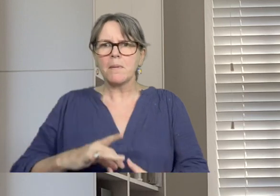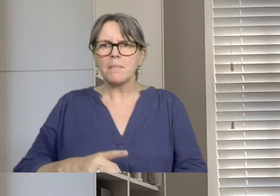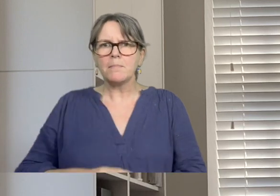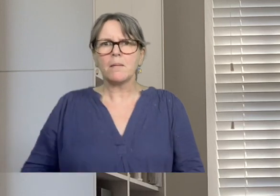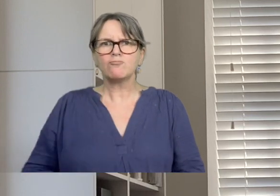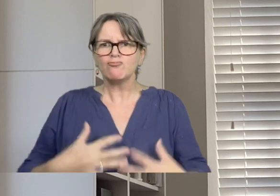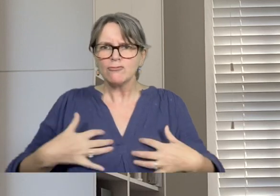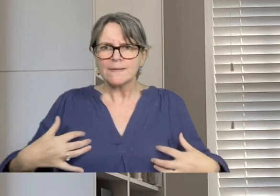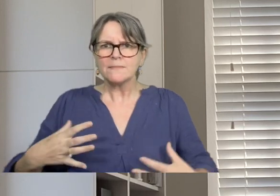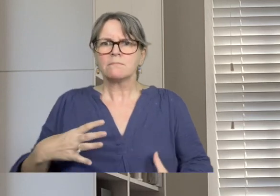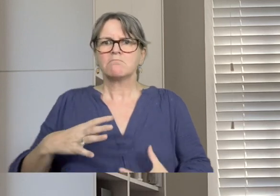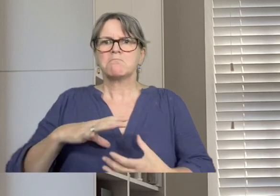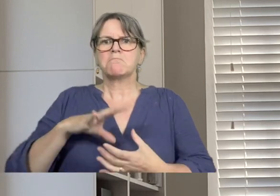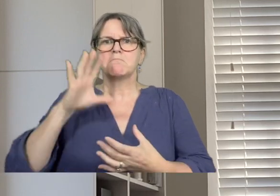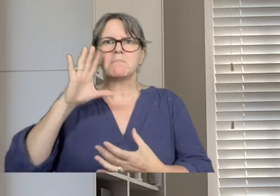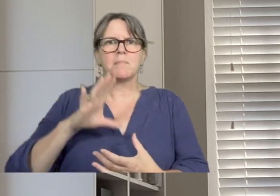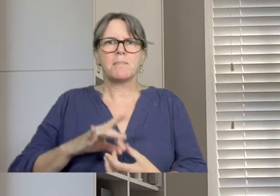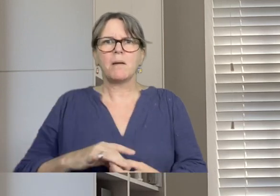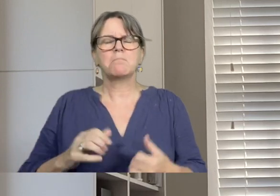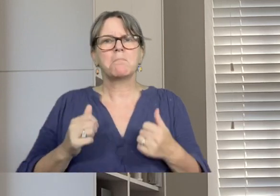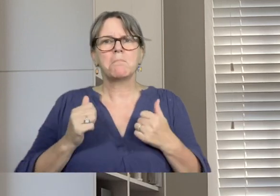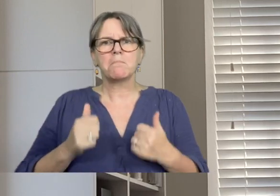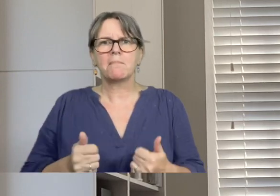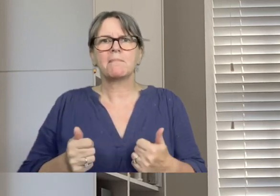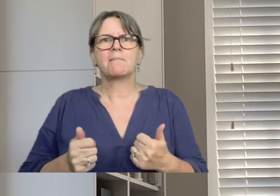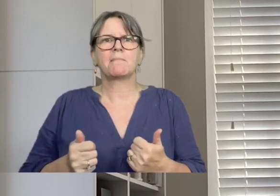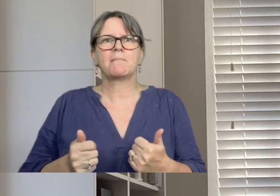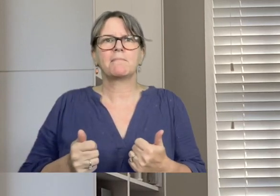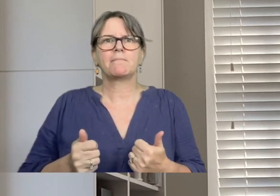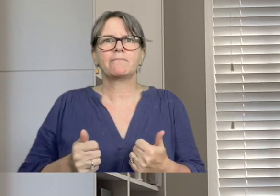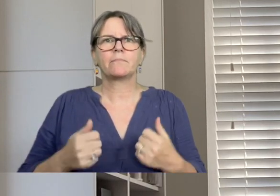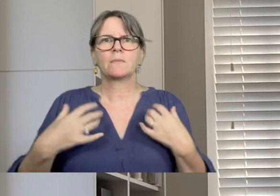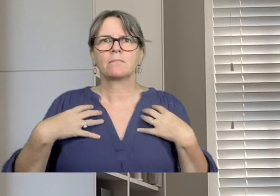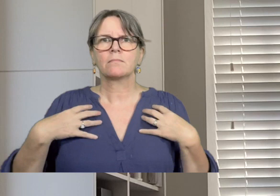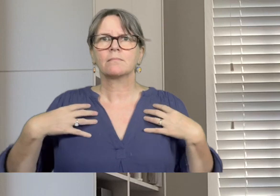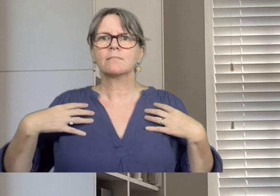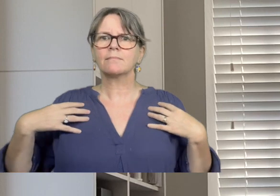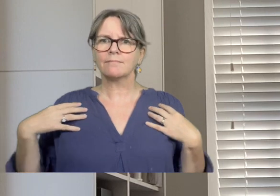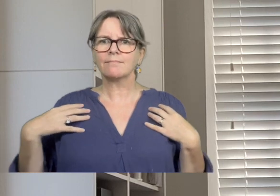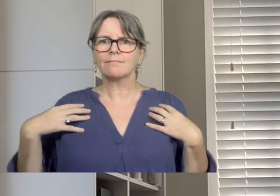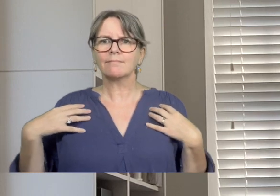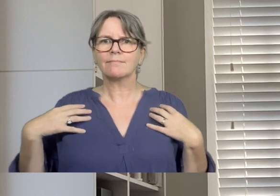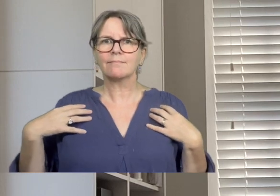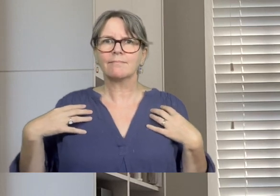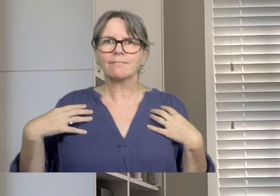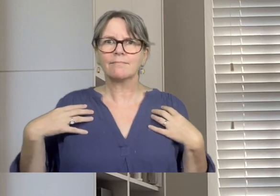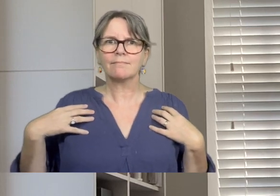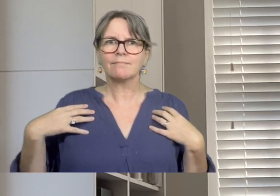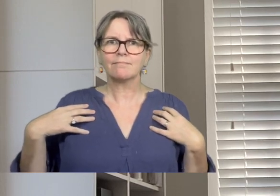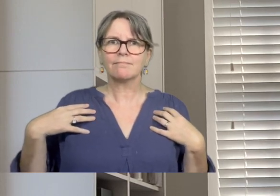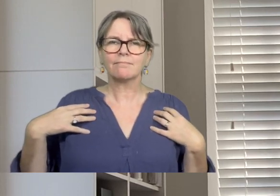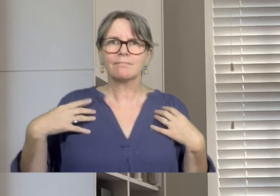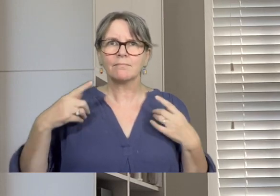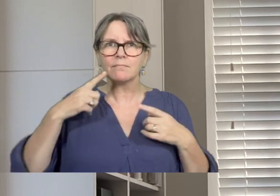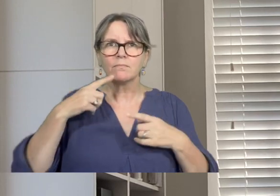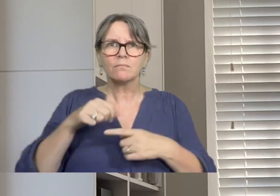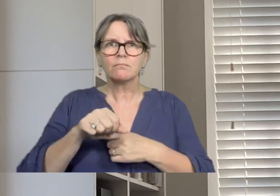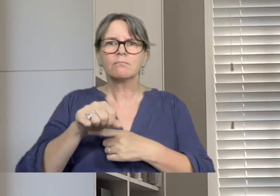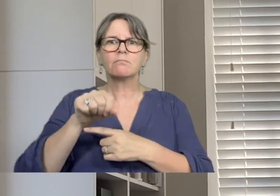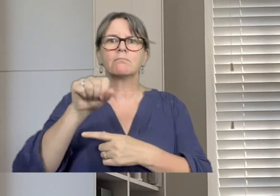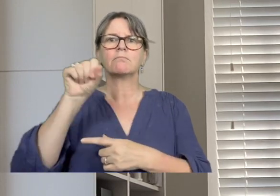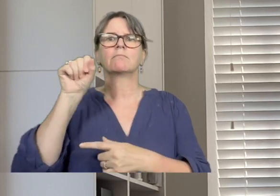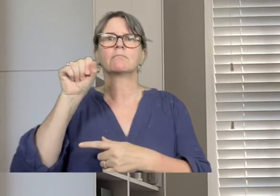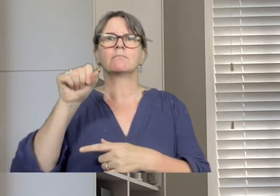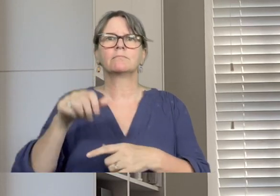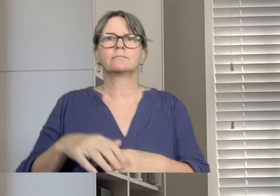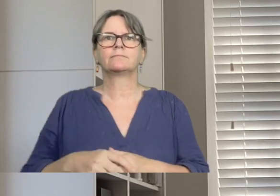floating on top of that lovely strong abdominal. Shoulders are reaching out wide. I'm going to send the head